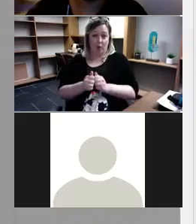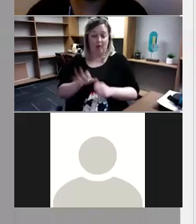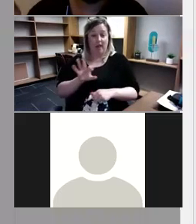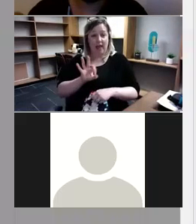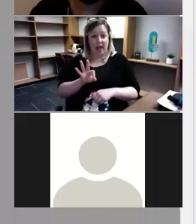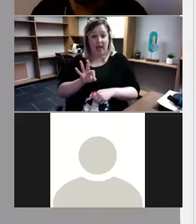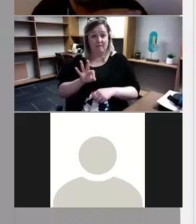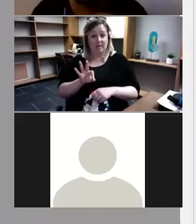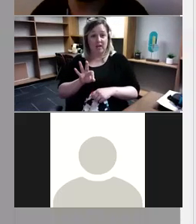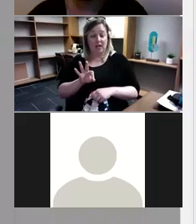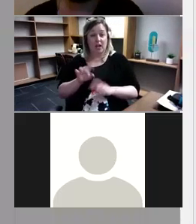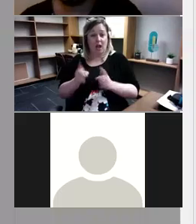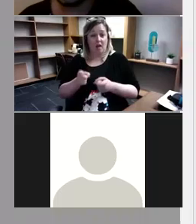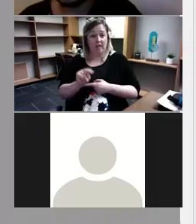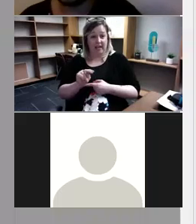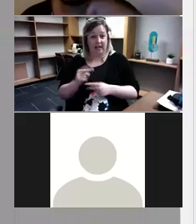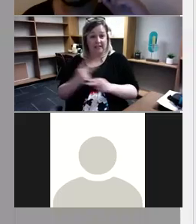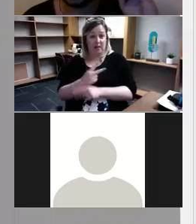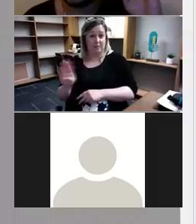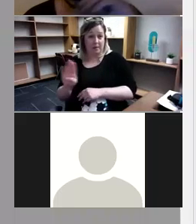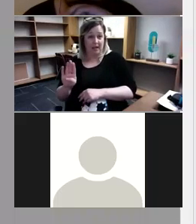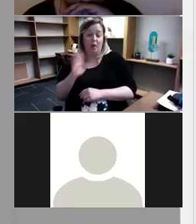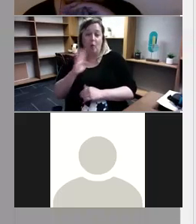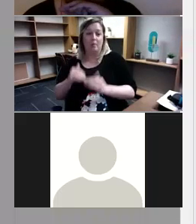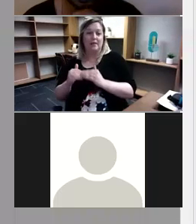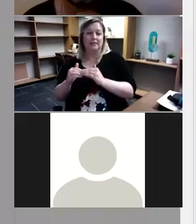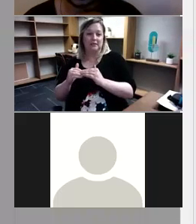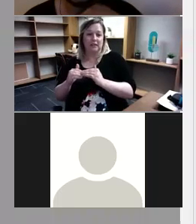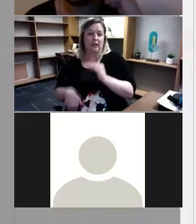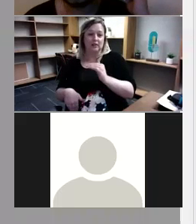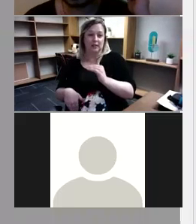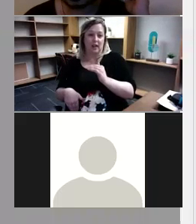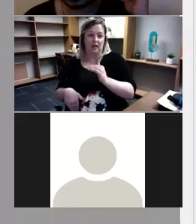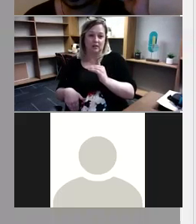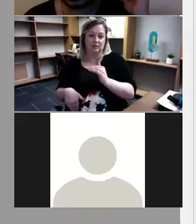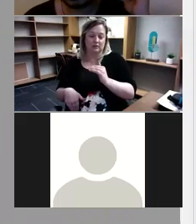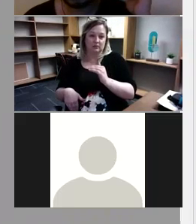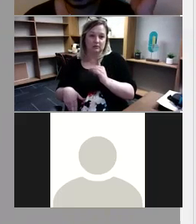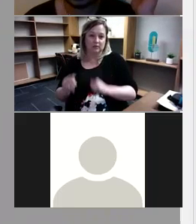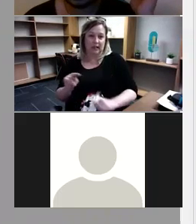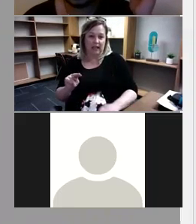going to be smaller than n log b, right? Pardon.